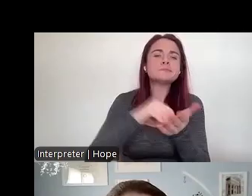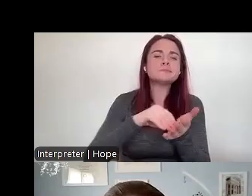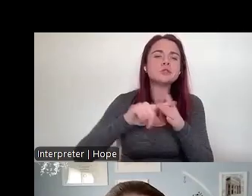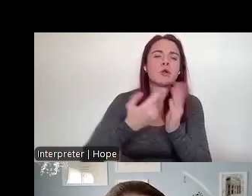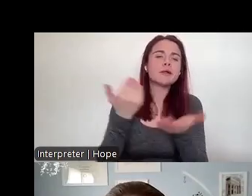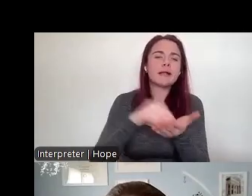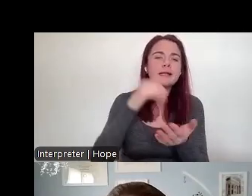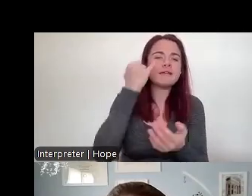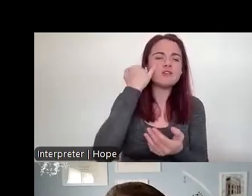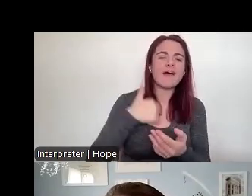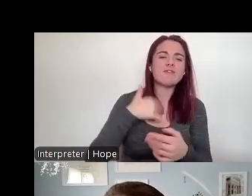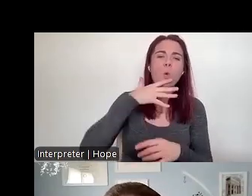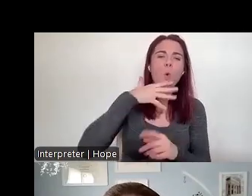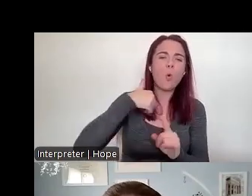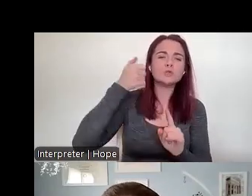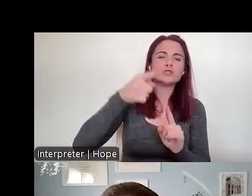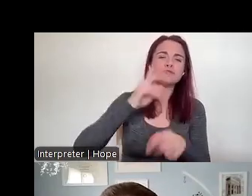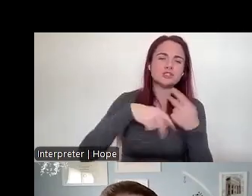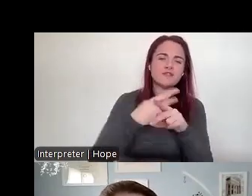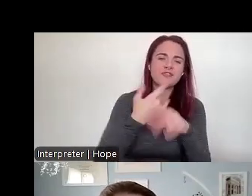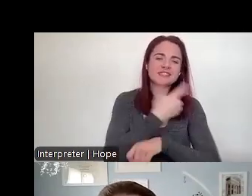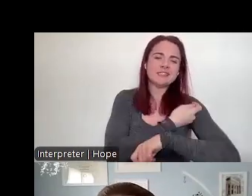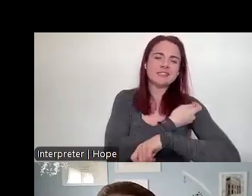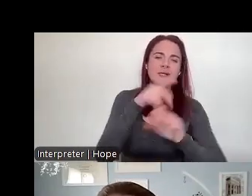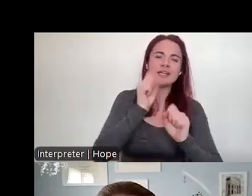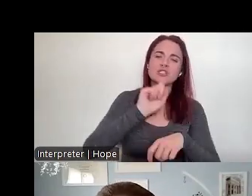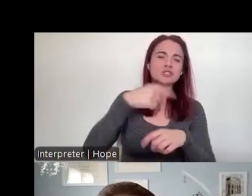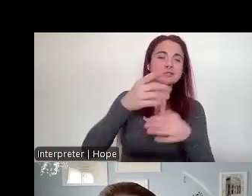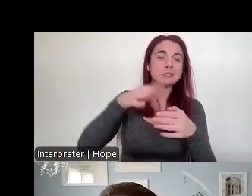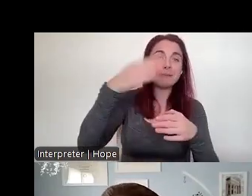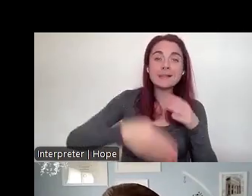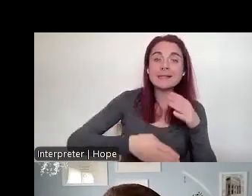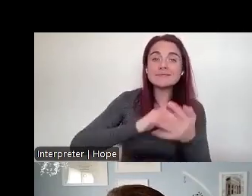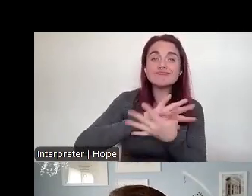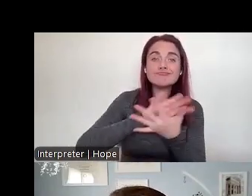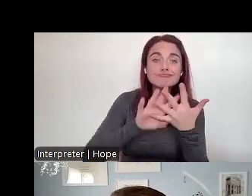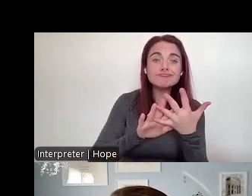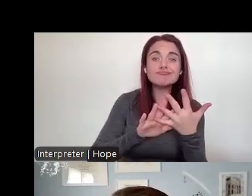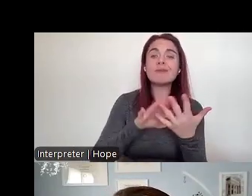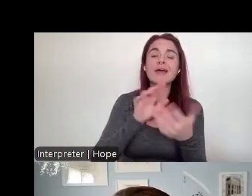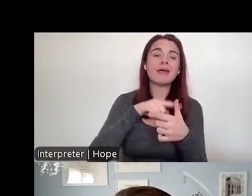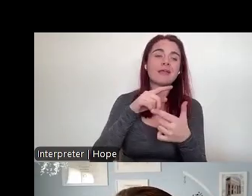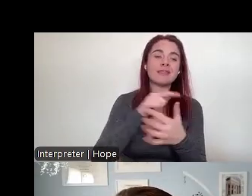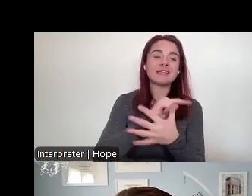If you had an older version of the vaccine, you can just complete the series and then you're protected.